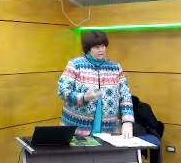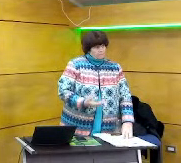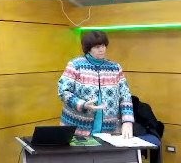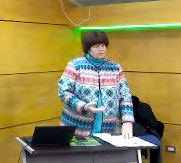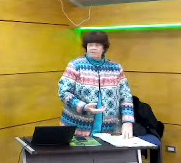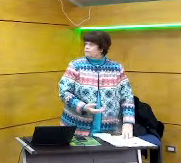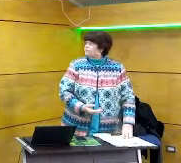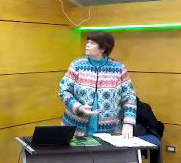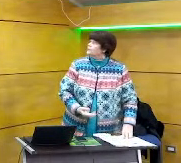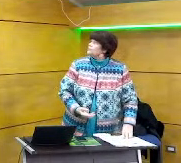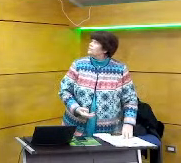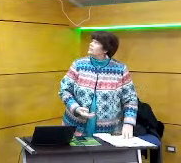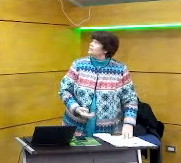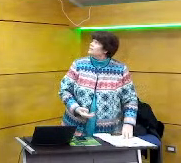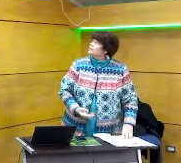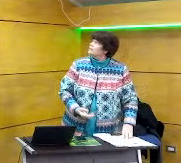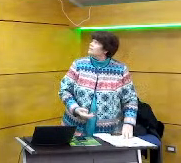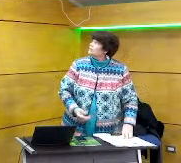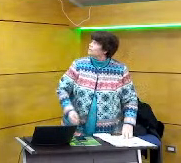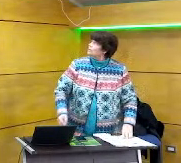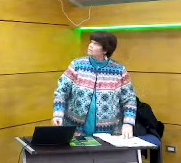is comfortableness and fluency.